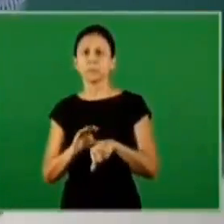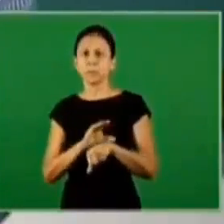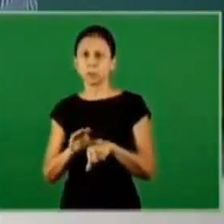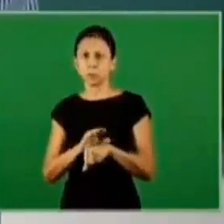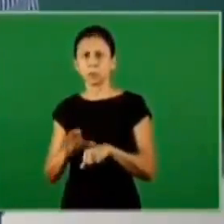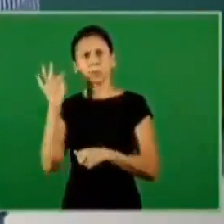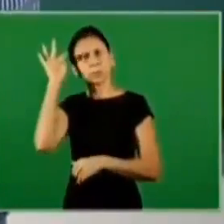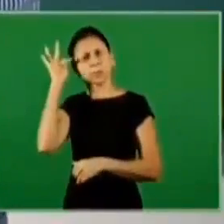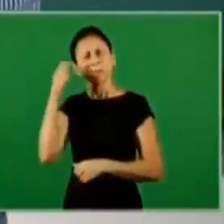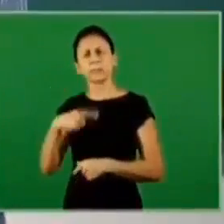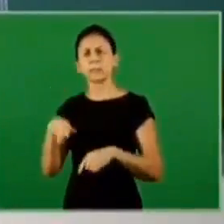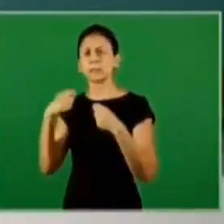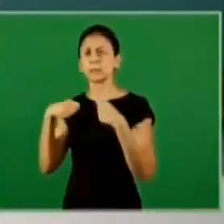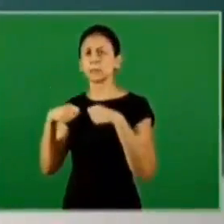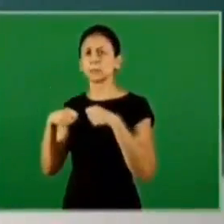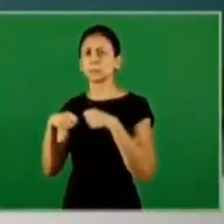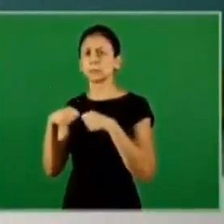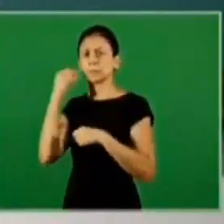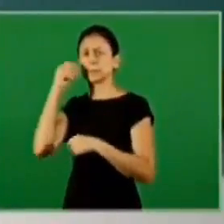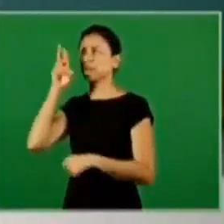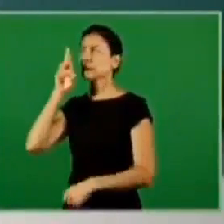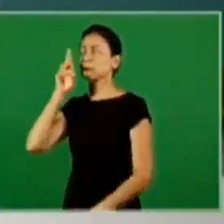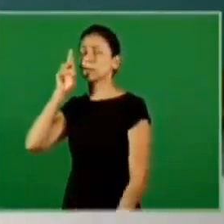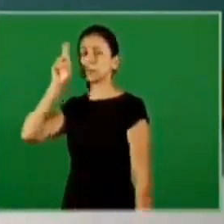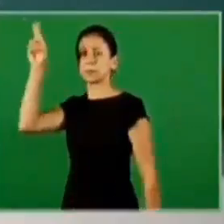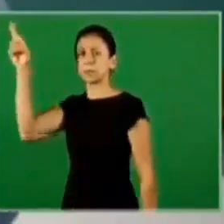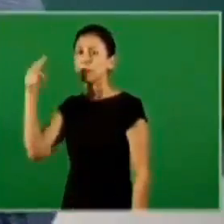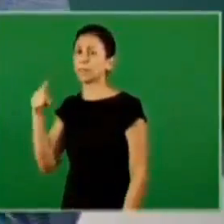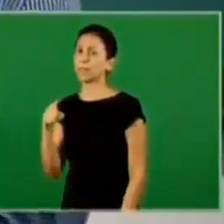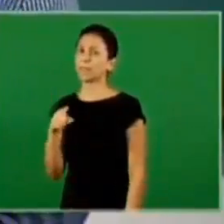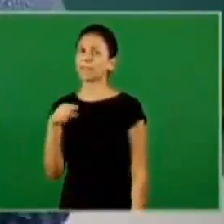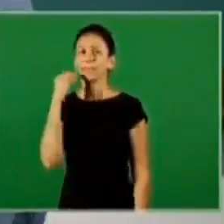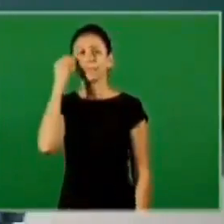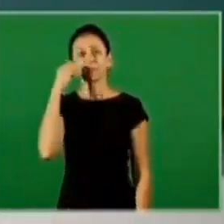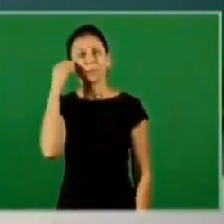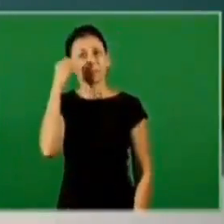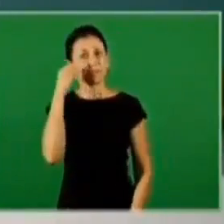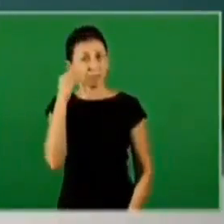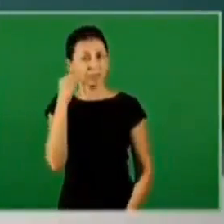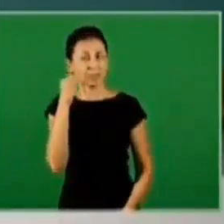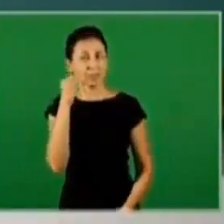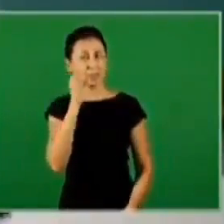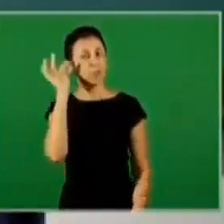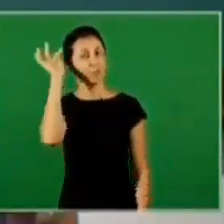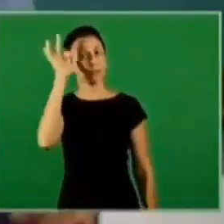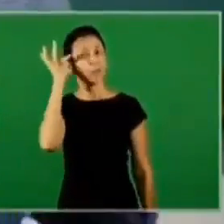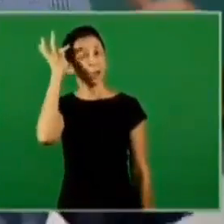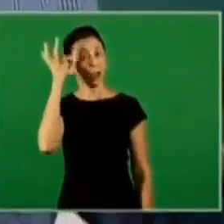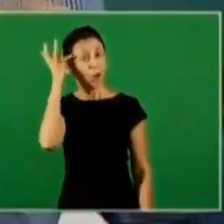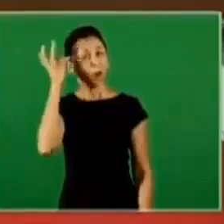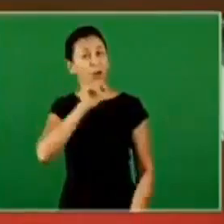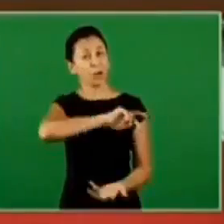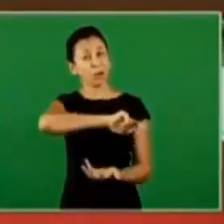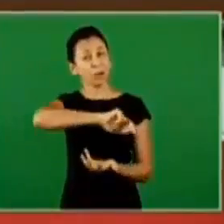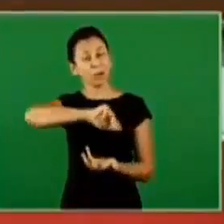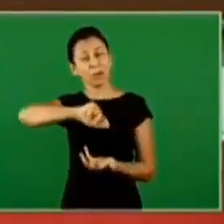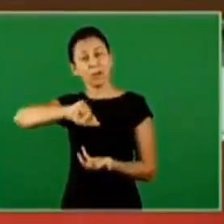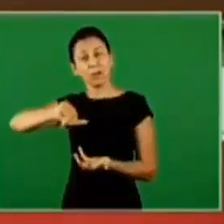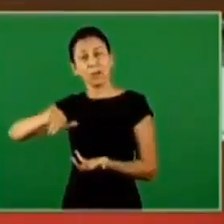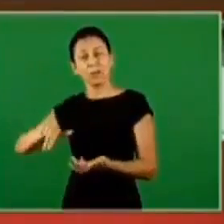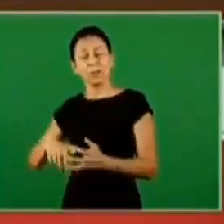a course of philosophy instead of seeking experience with God. They're going to have experience with a philosopher. They're